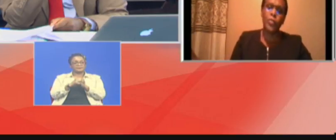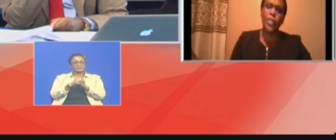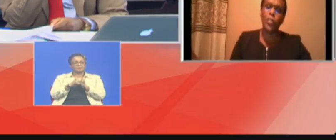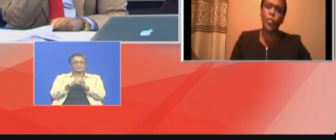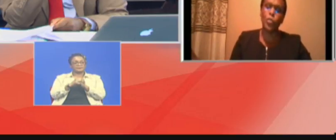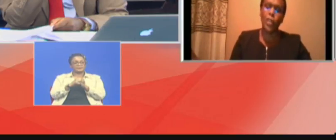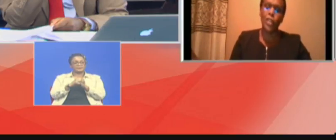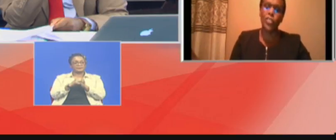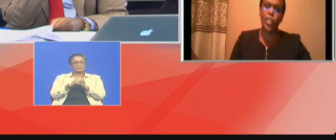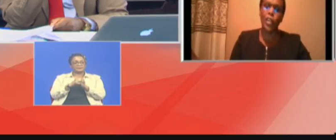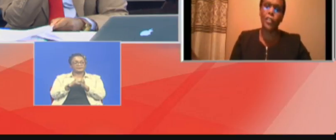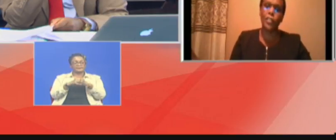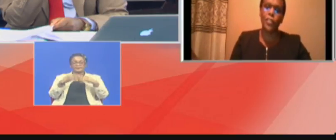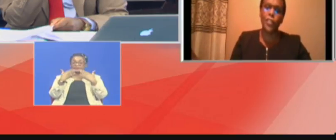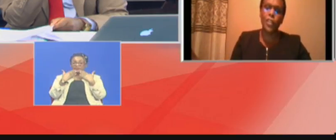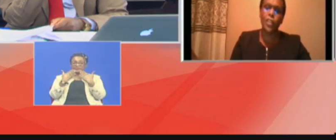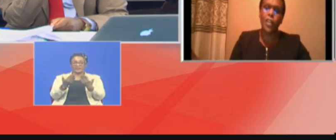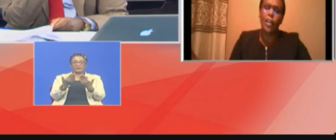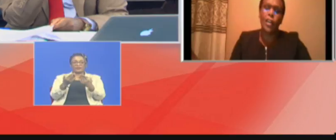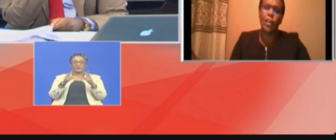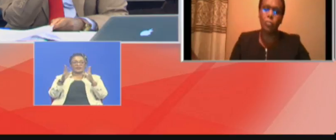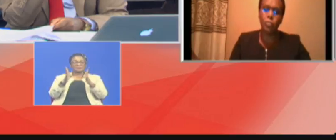Thank you so much. I think